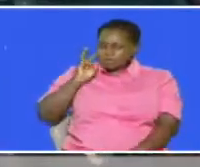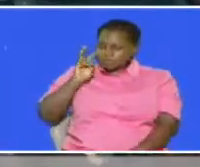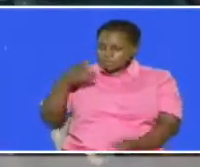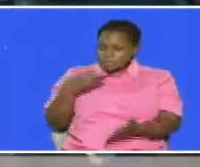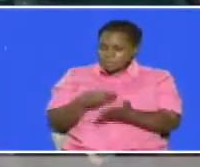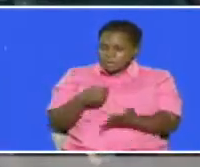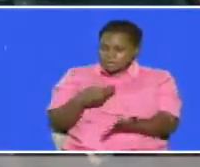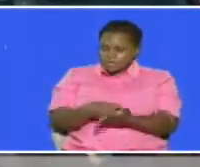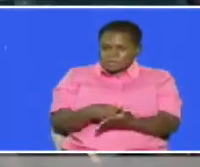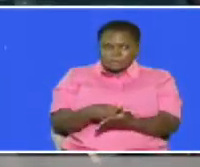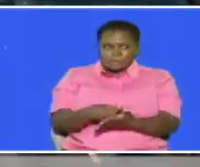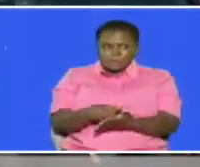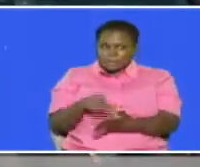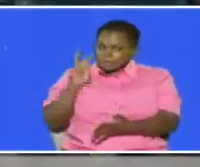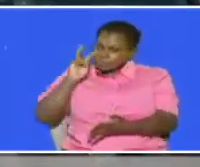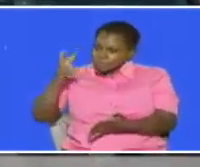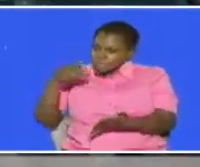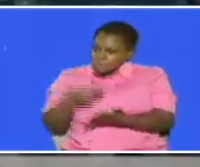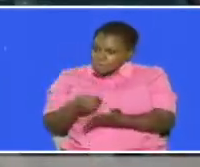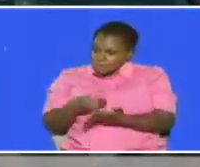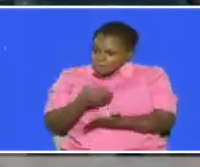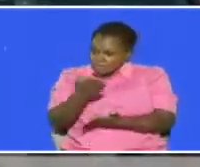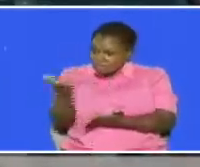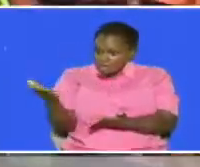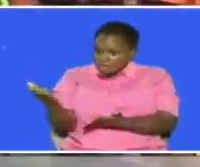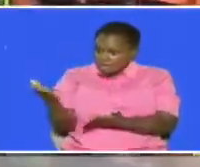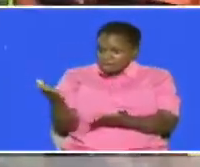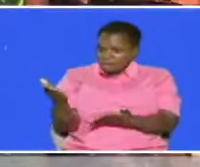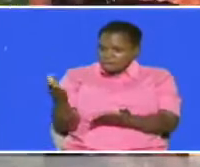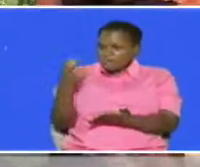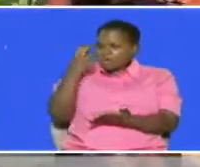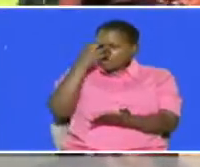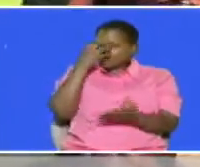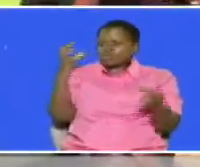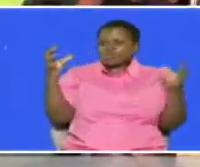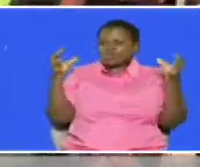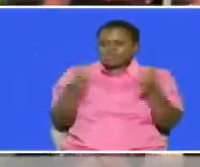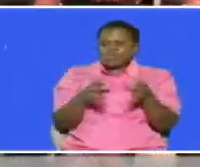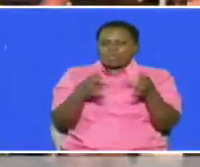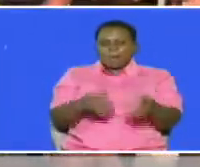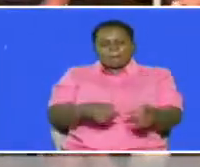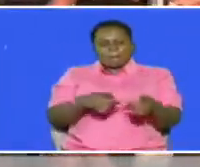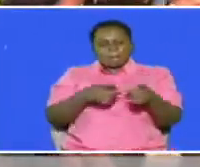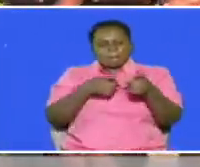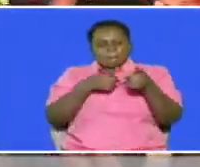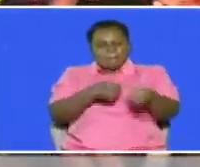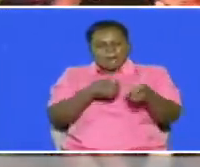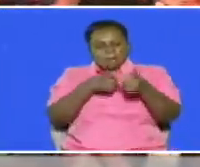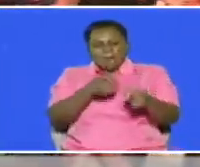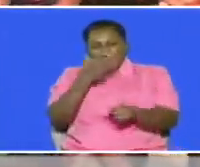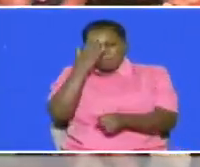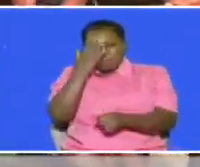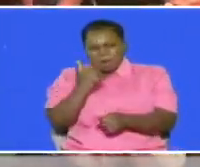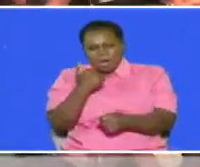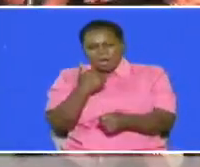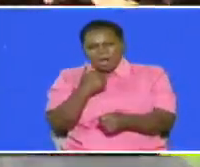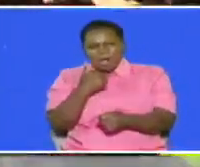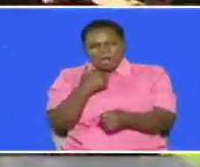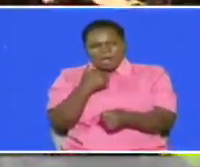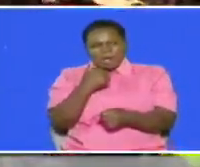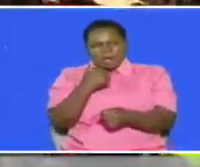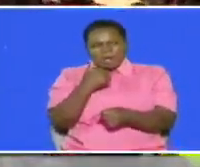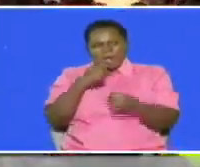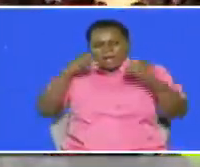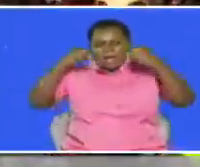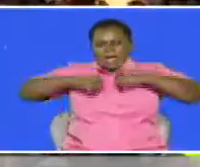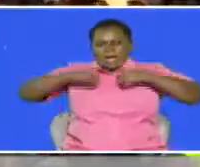pesa? Mmeona ile pesa? Ruto's team has however come under fire over its power sharing deal